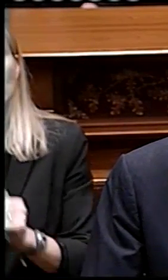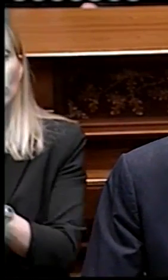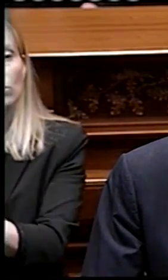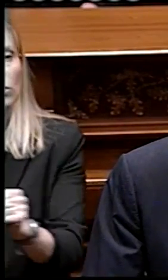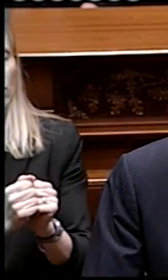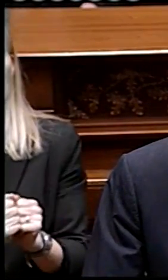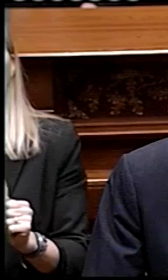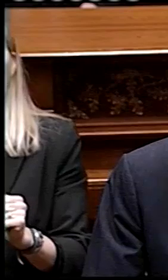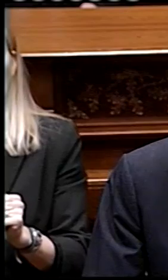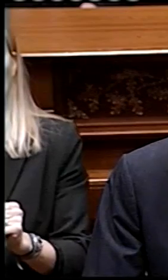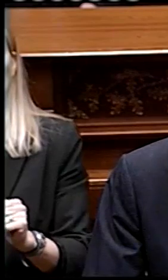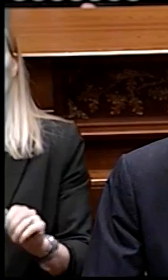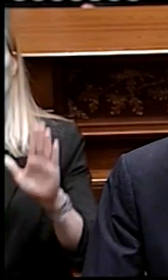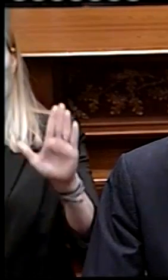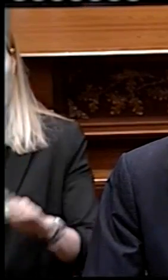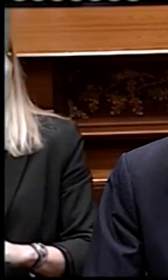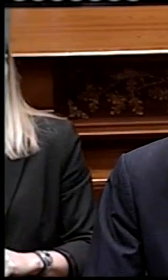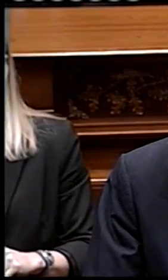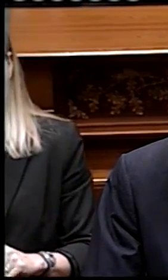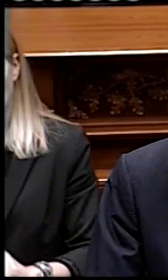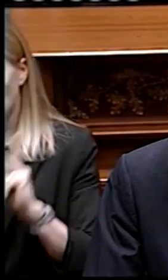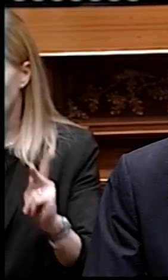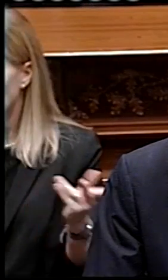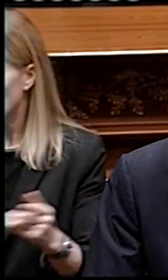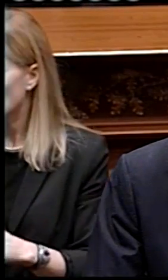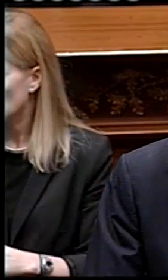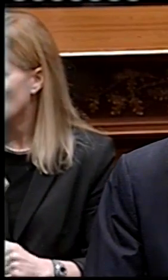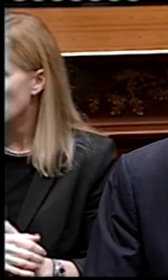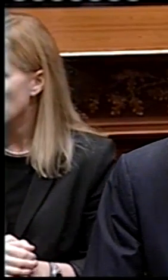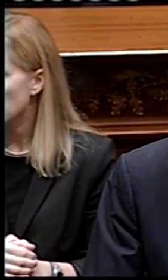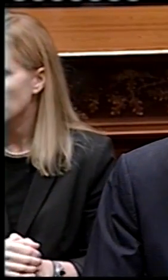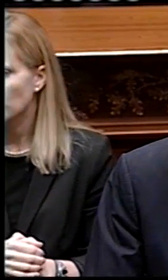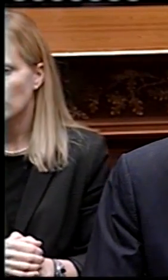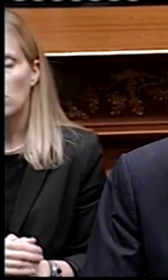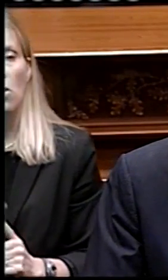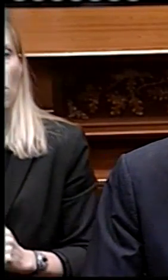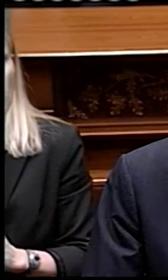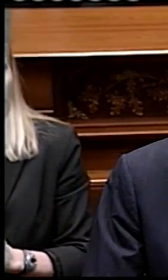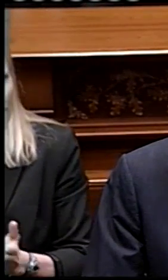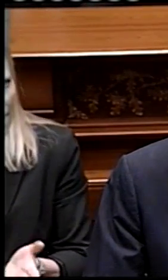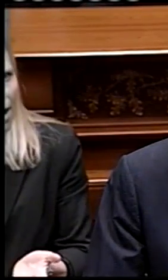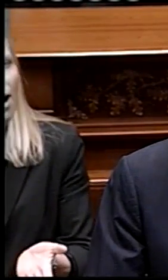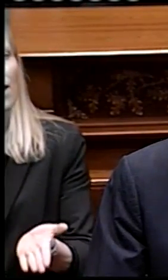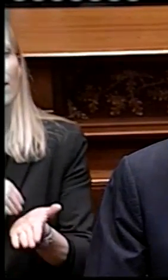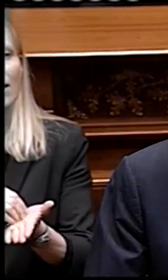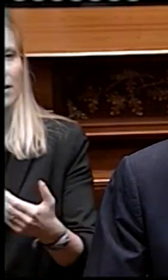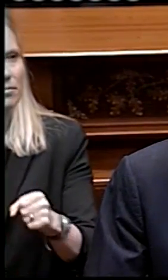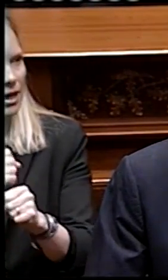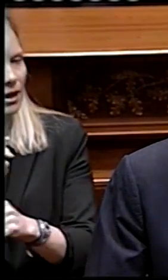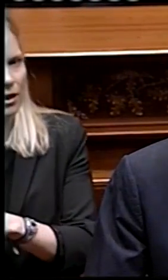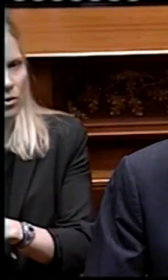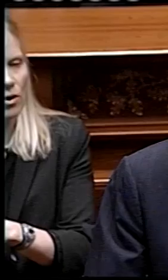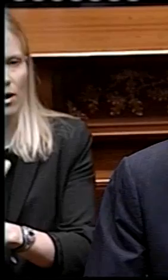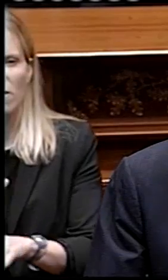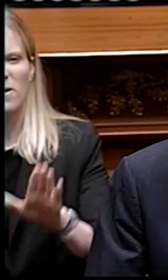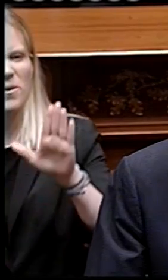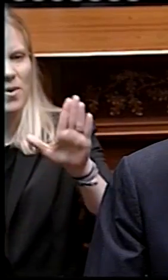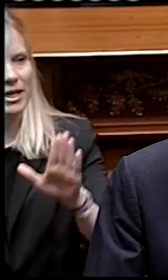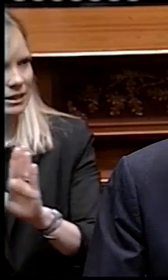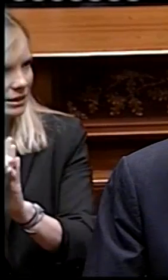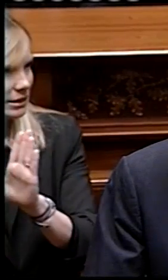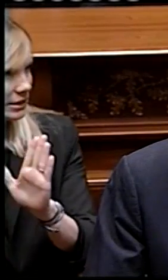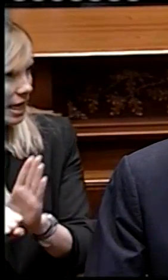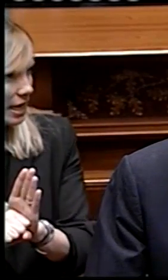Together, we will do great things for the people of Illinois. We will once again make Illinois the greatest